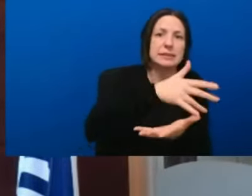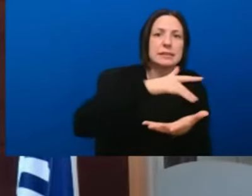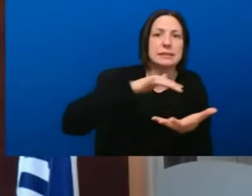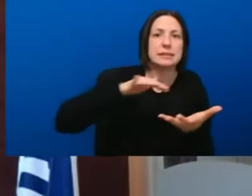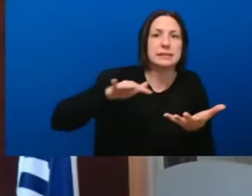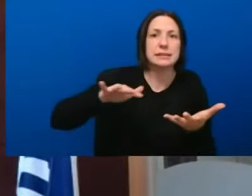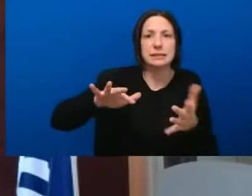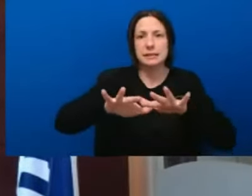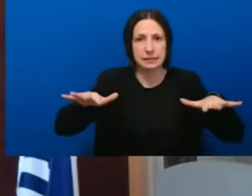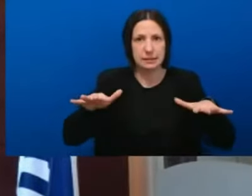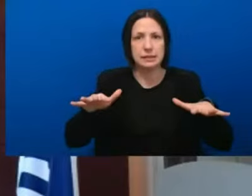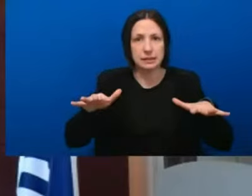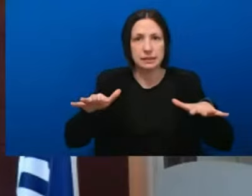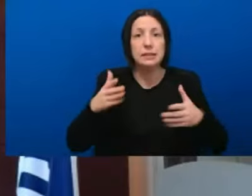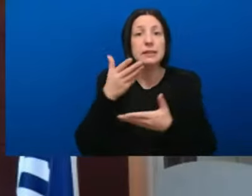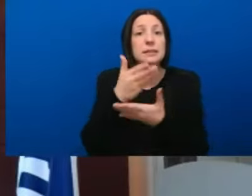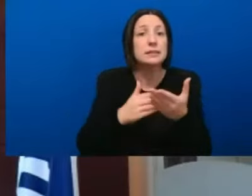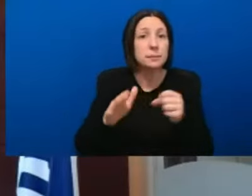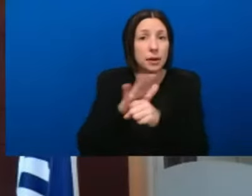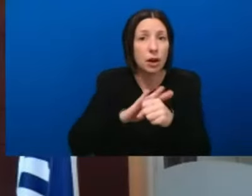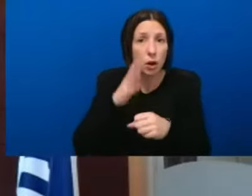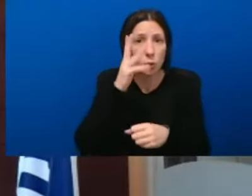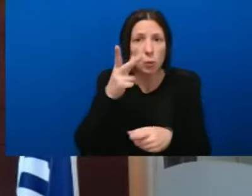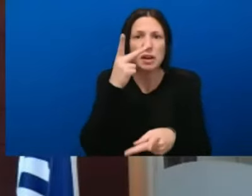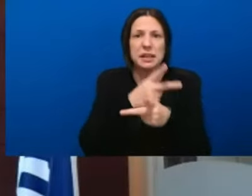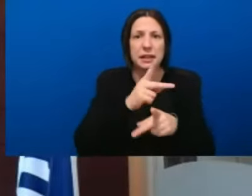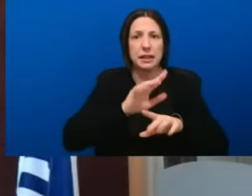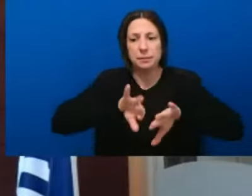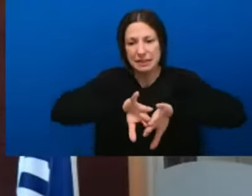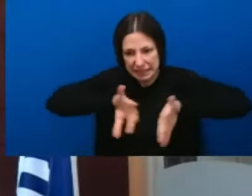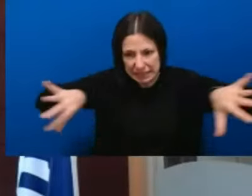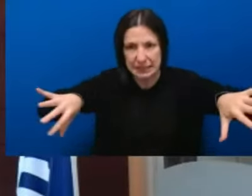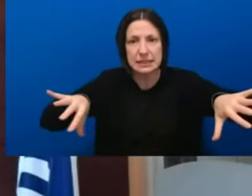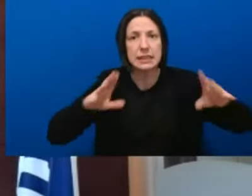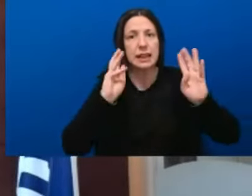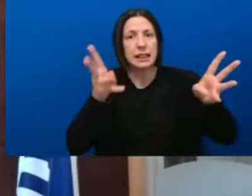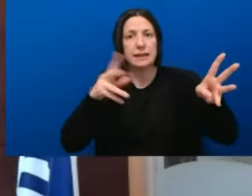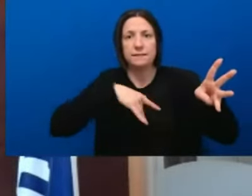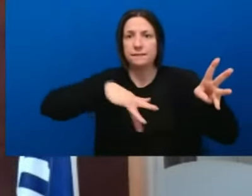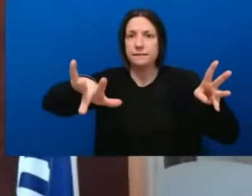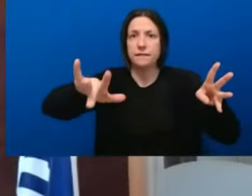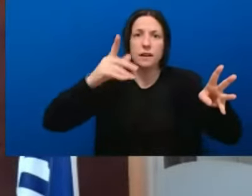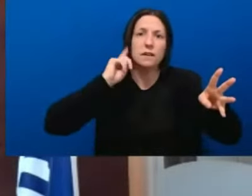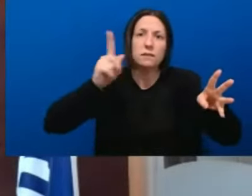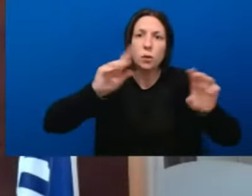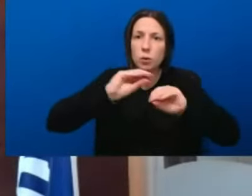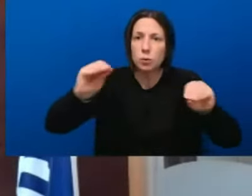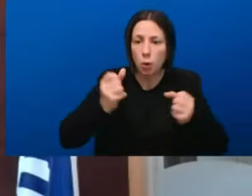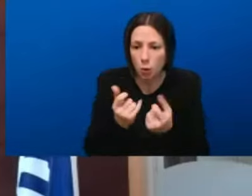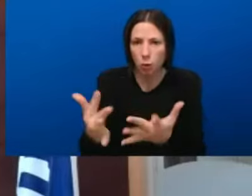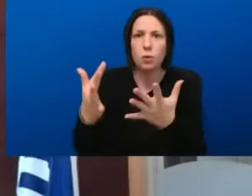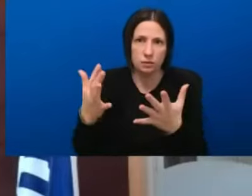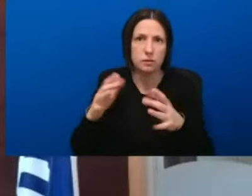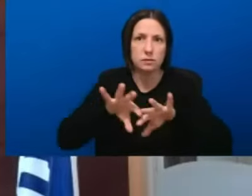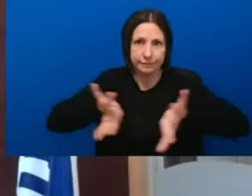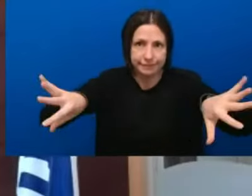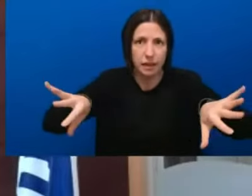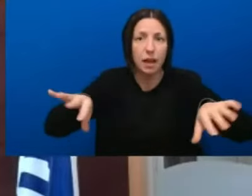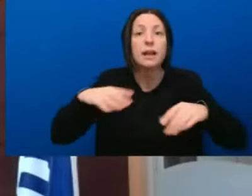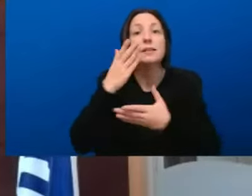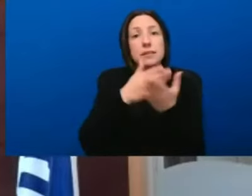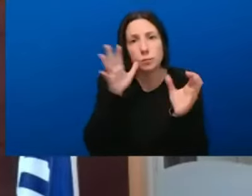again in some areas. In other areas, we'll leave them as strategic fuel breaks for next season and years to come. The other part of